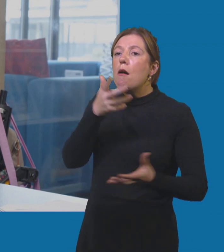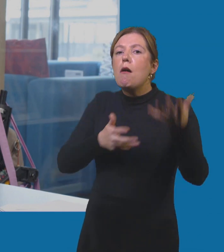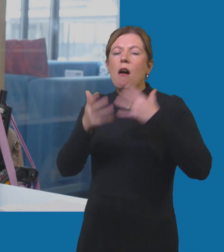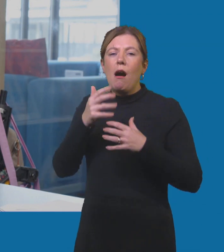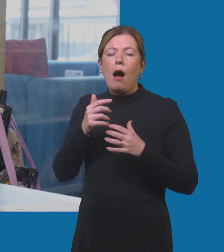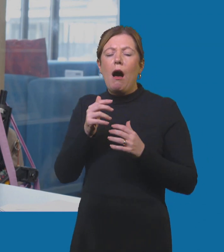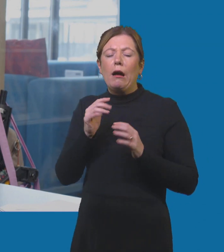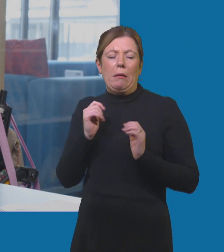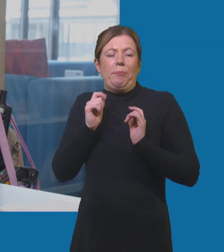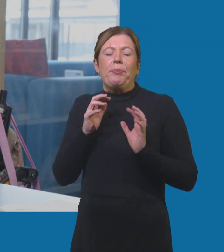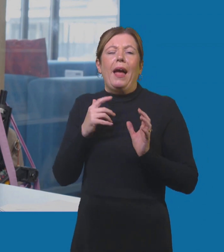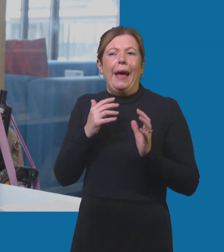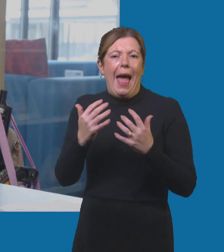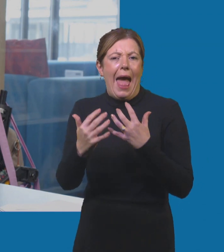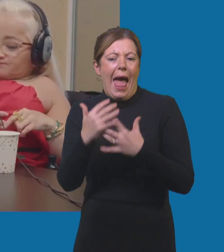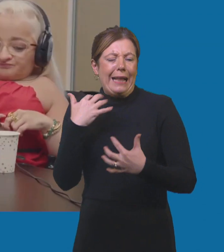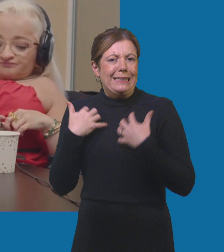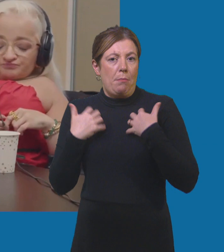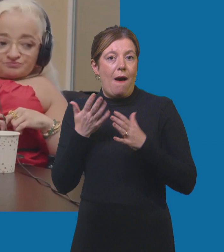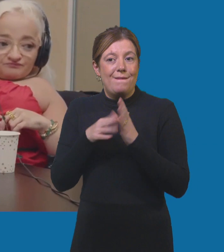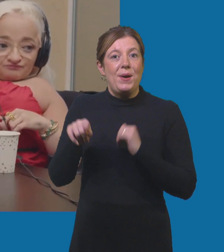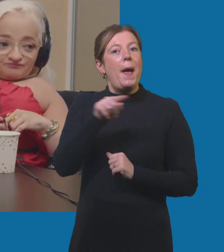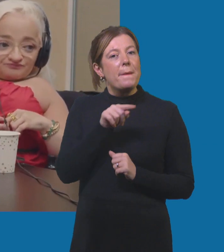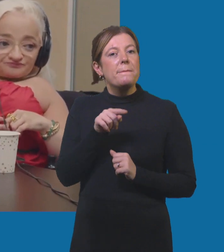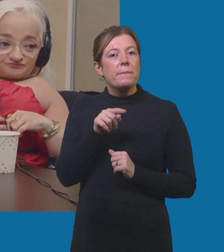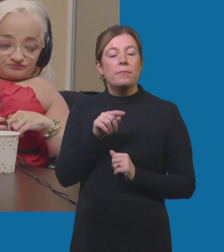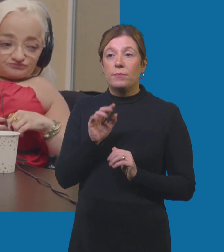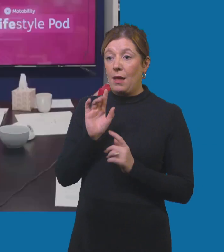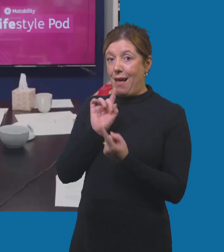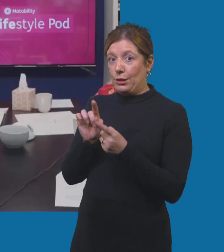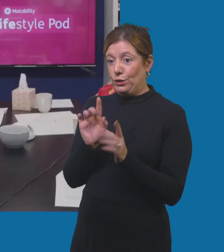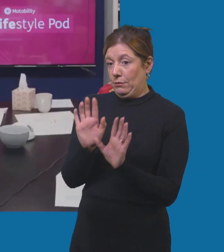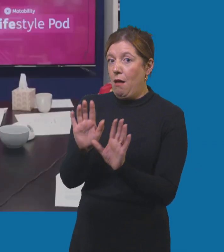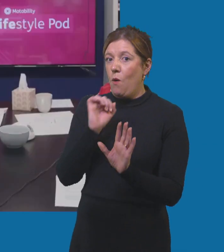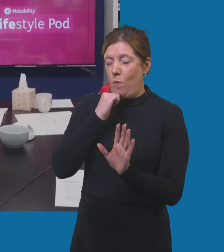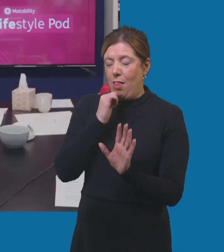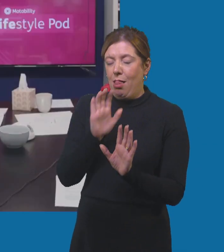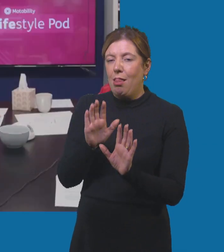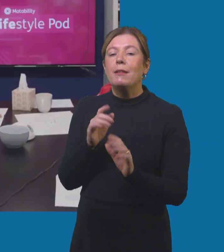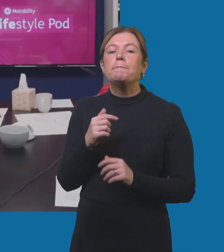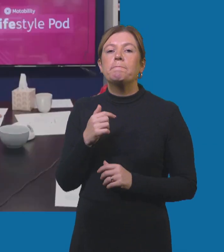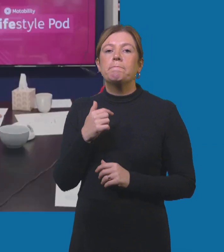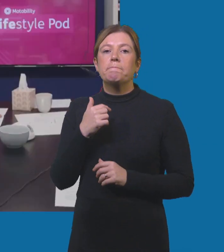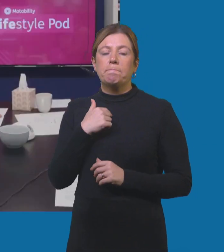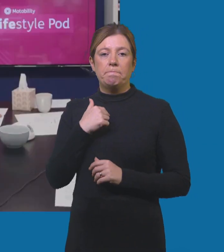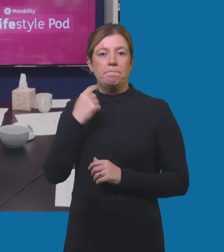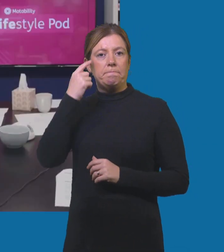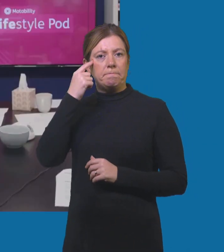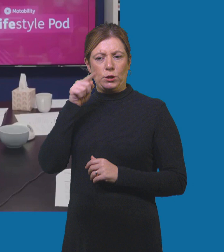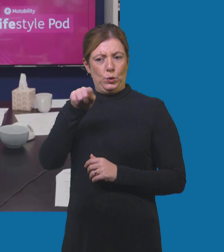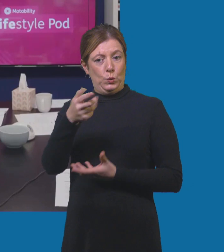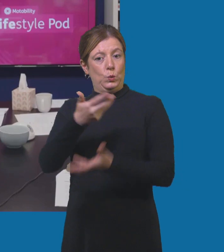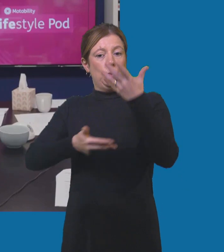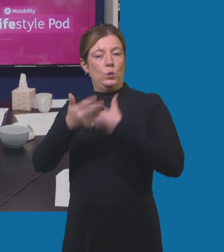non-icky way by people like yourself. So before I answer your question, I mean, I think the same about what you just said.